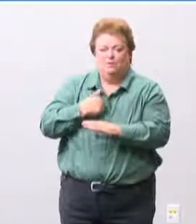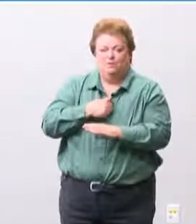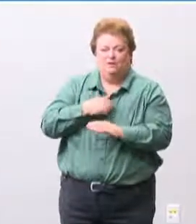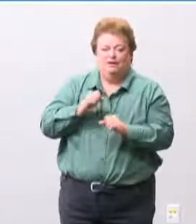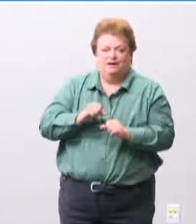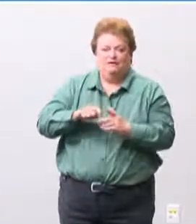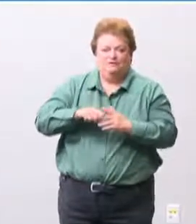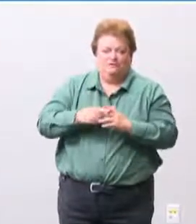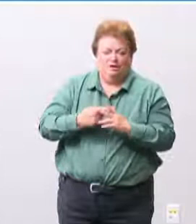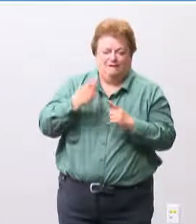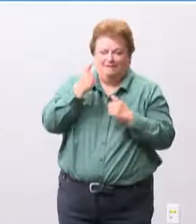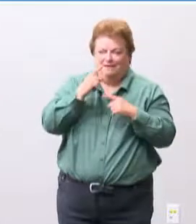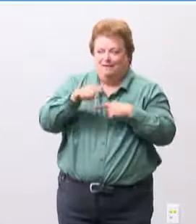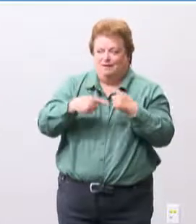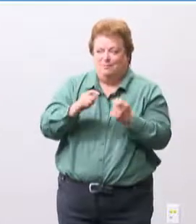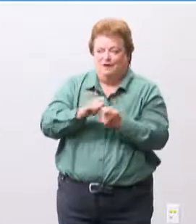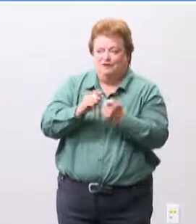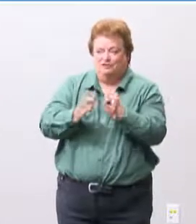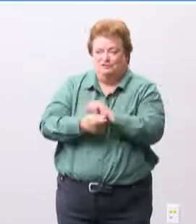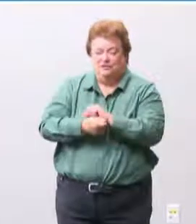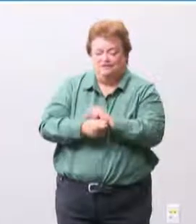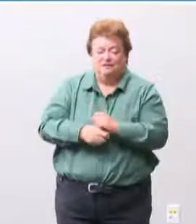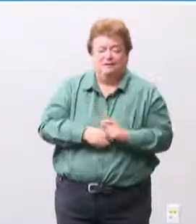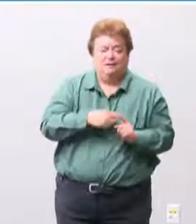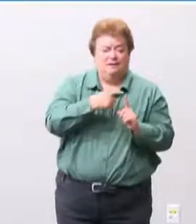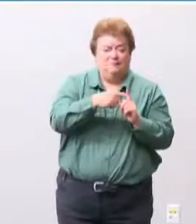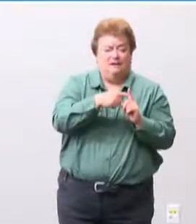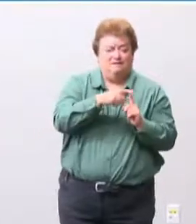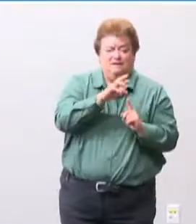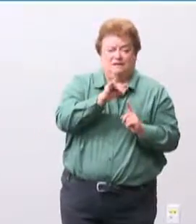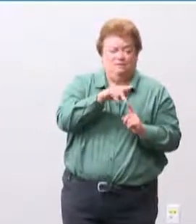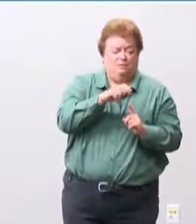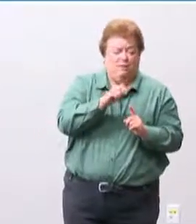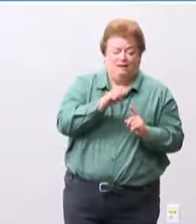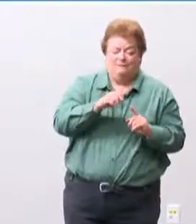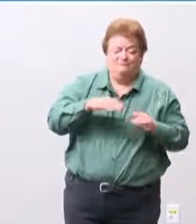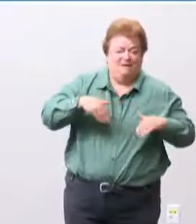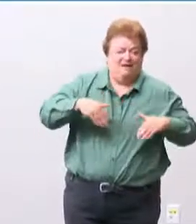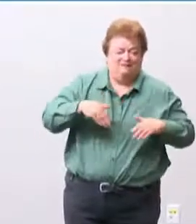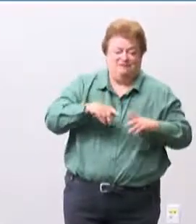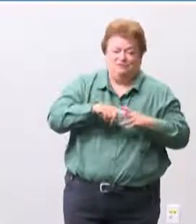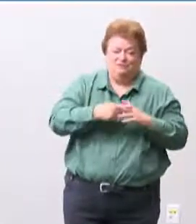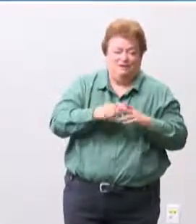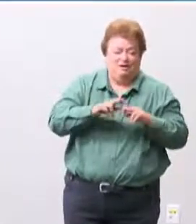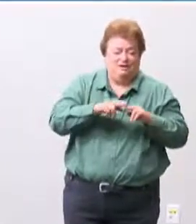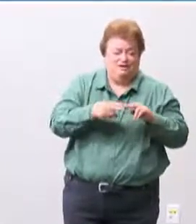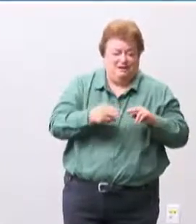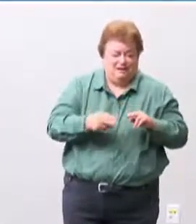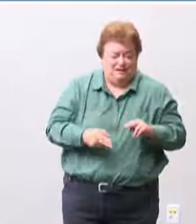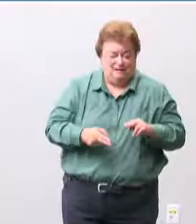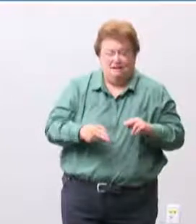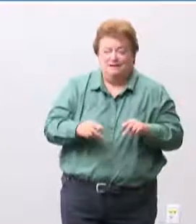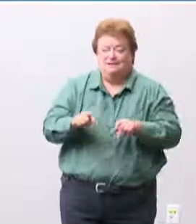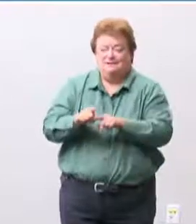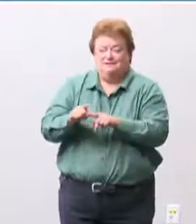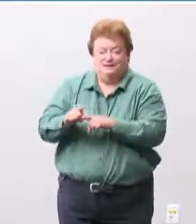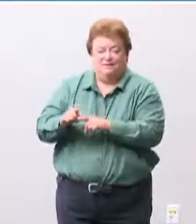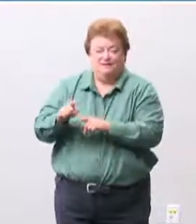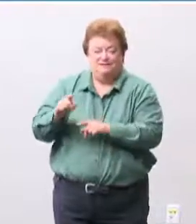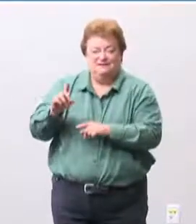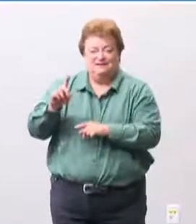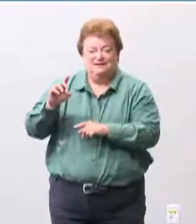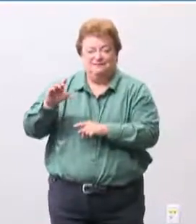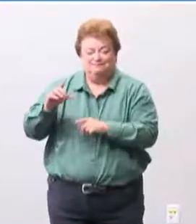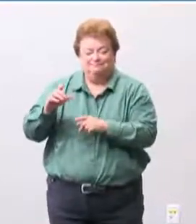consider changes. The positivity rate has not been declining at the same pace as the cases, but it